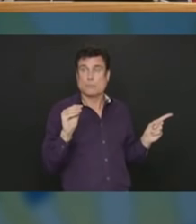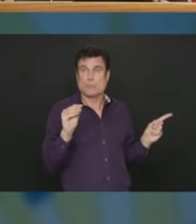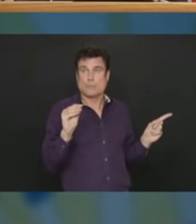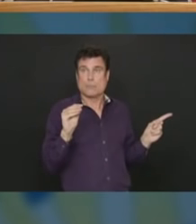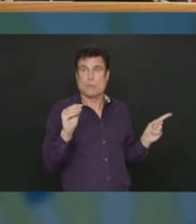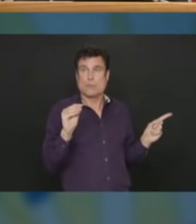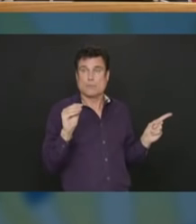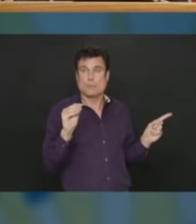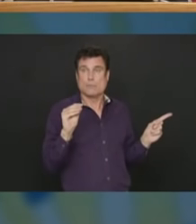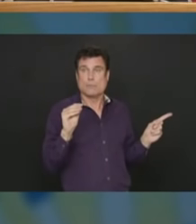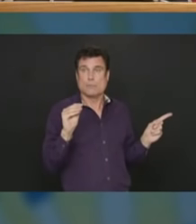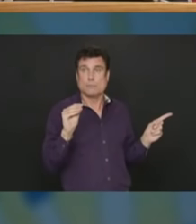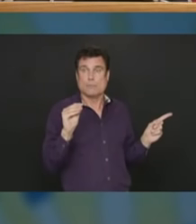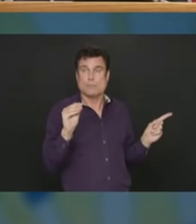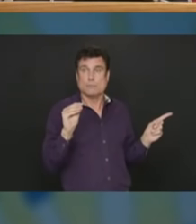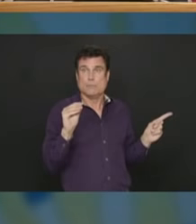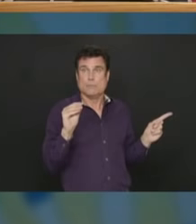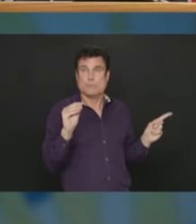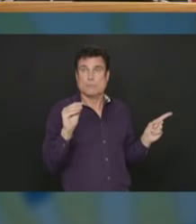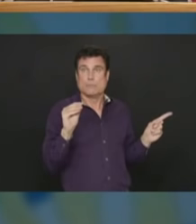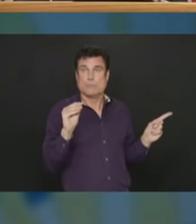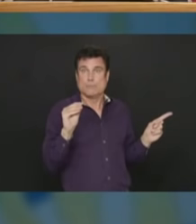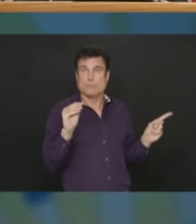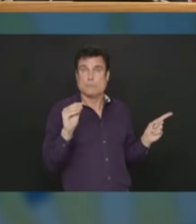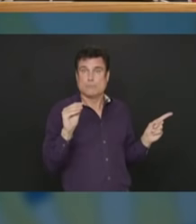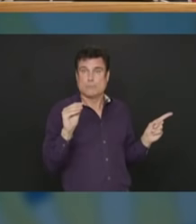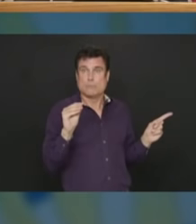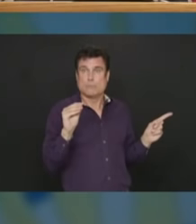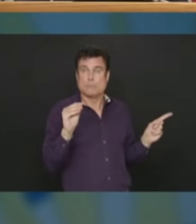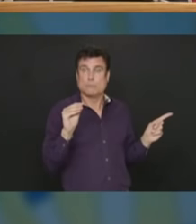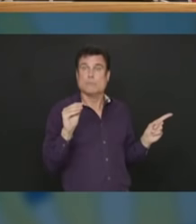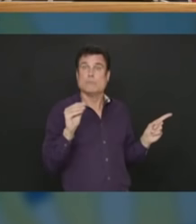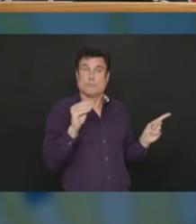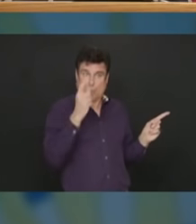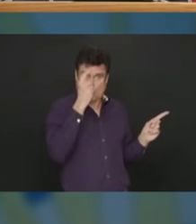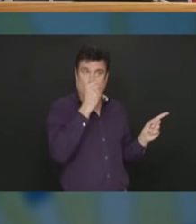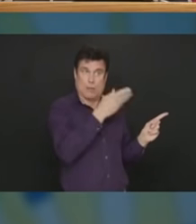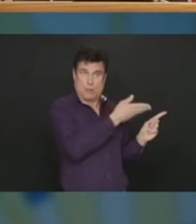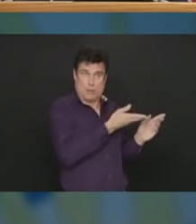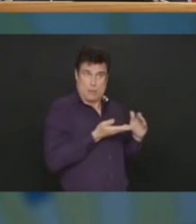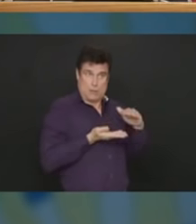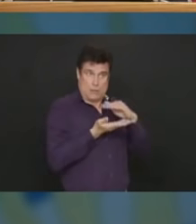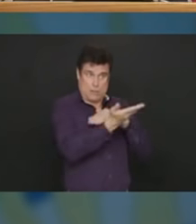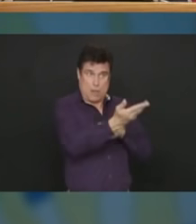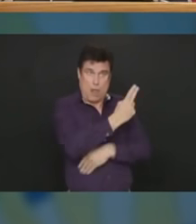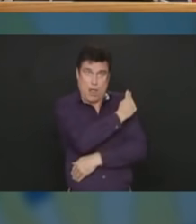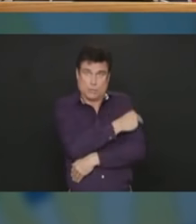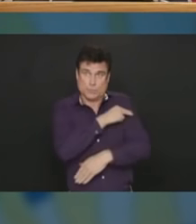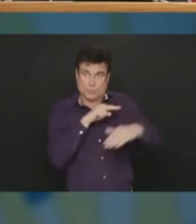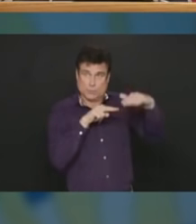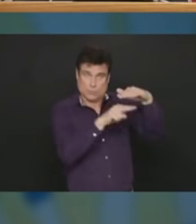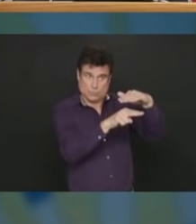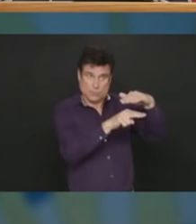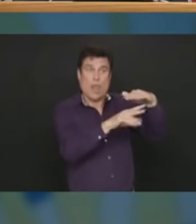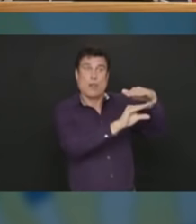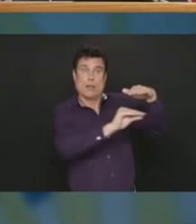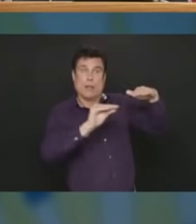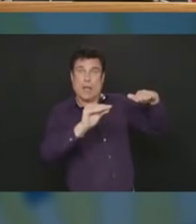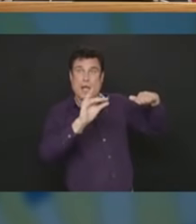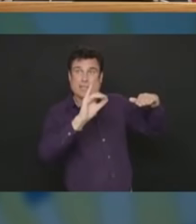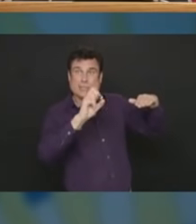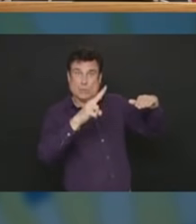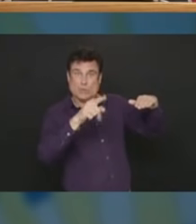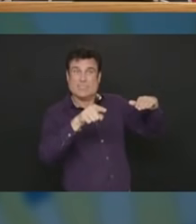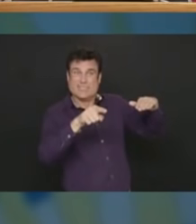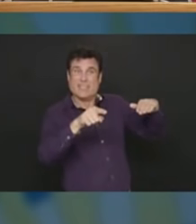intensive care, 80% of those people were over age 50, and a very high proportion, 97%